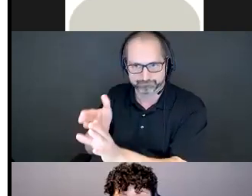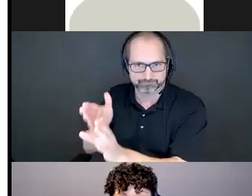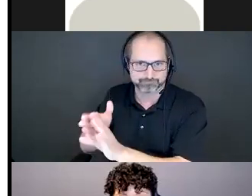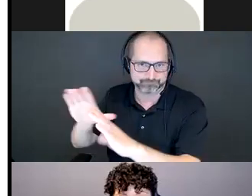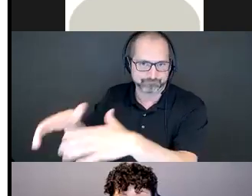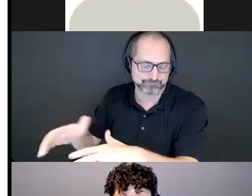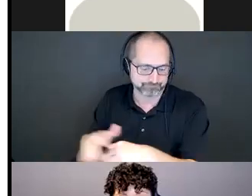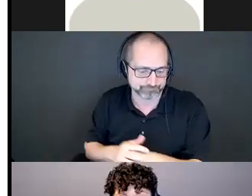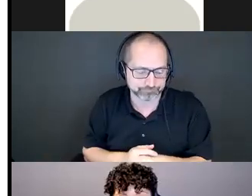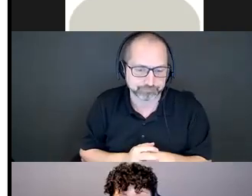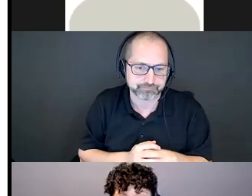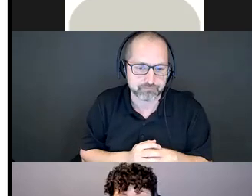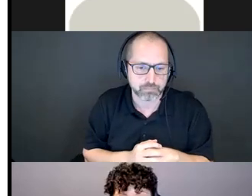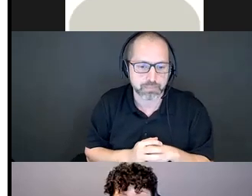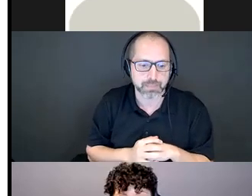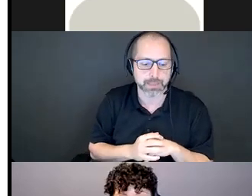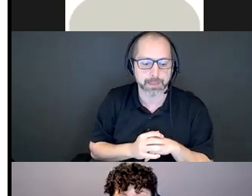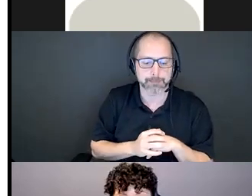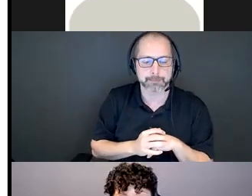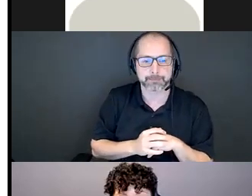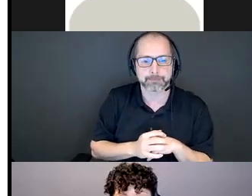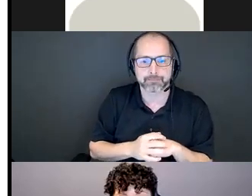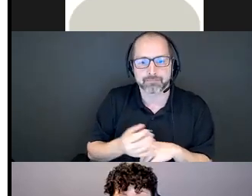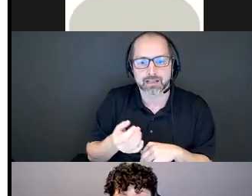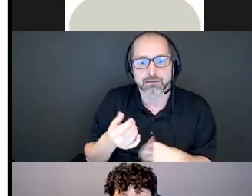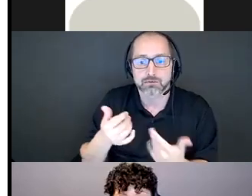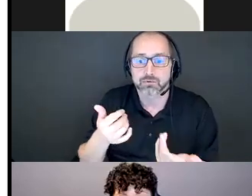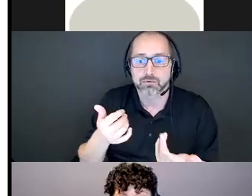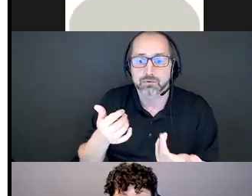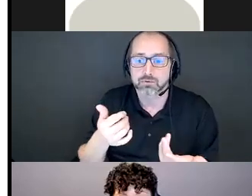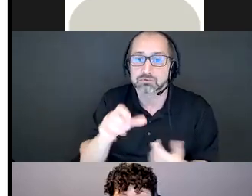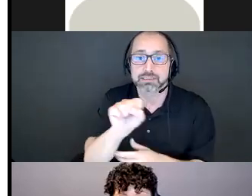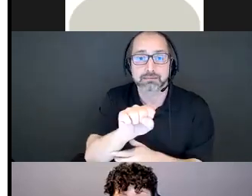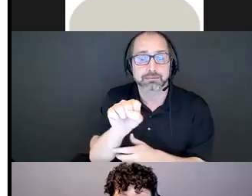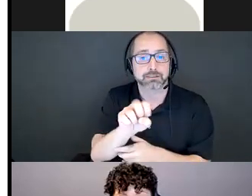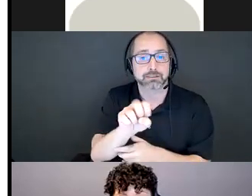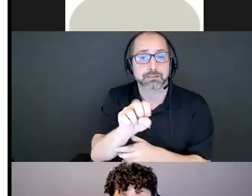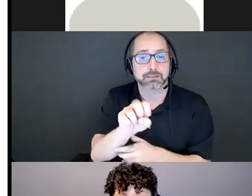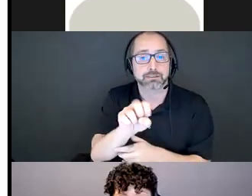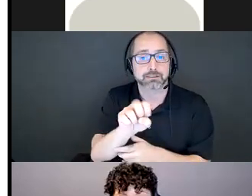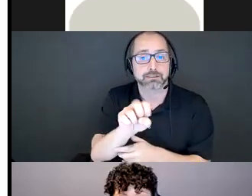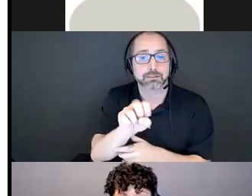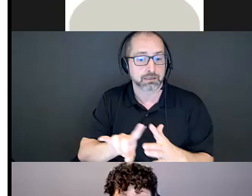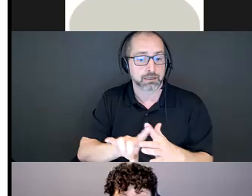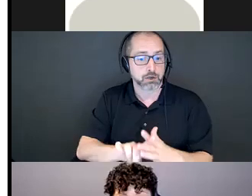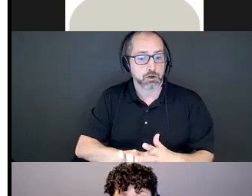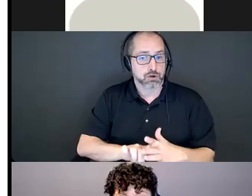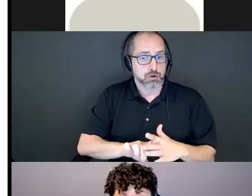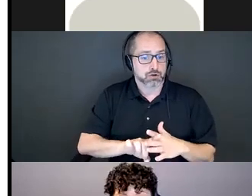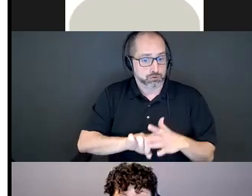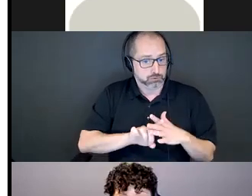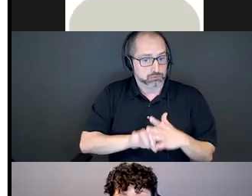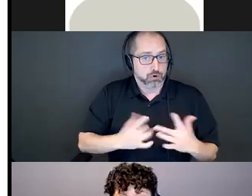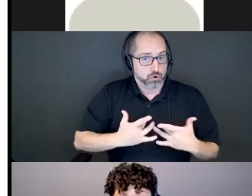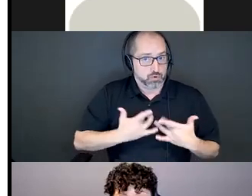In terms of substance use disorders, there's early onset drinkers. Those are the